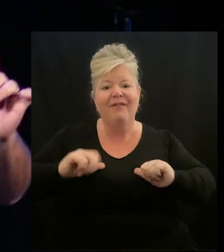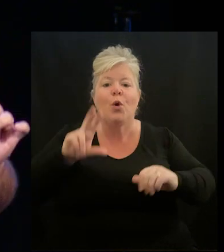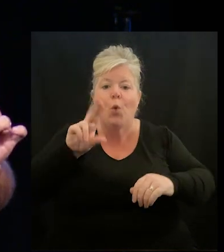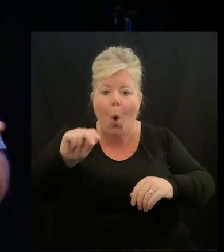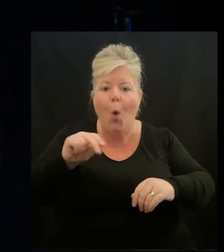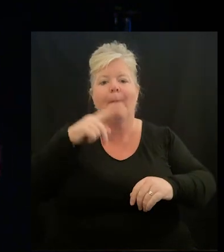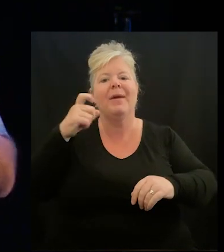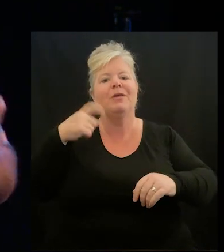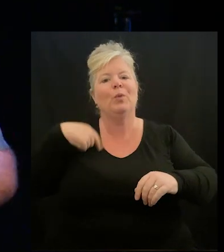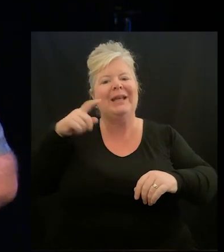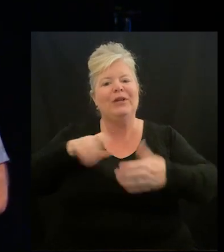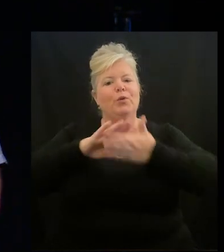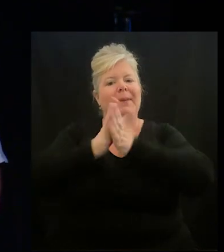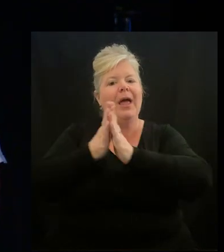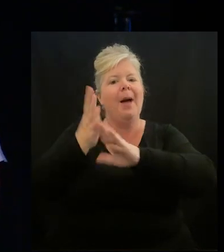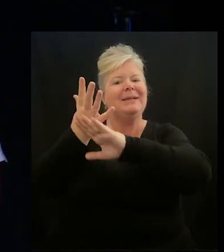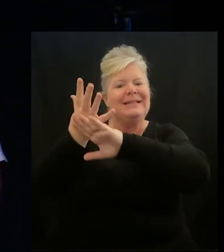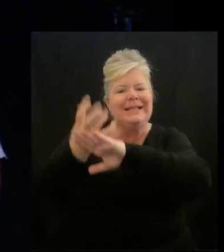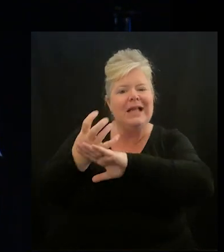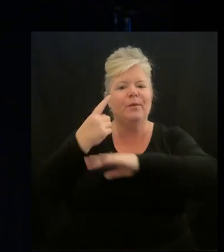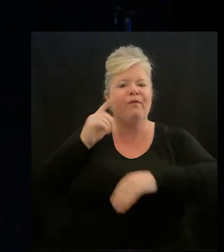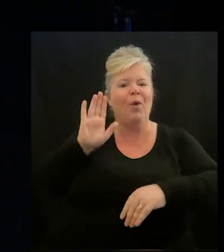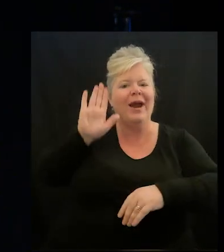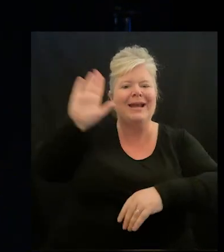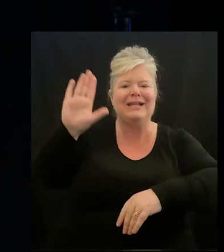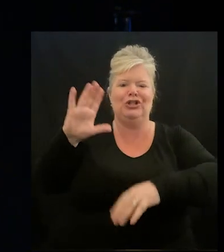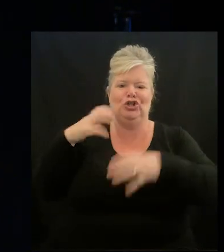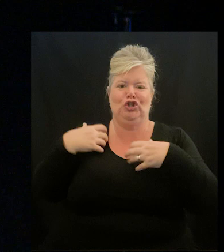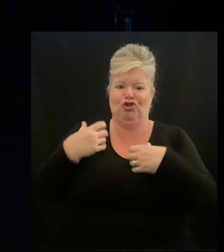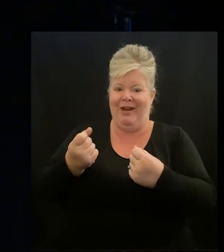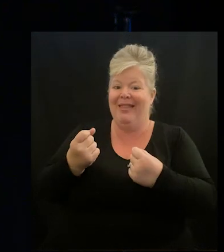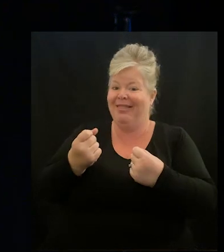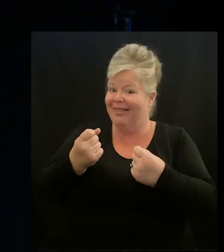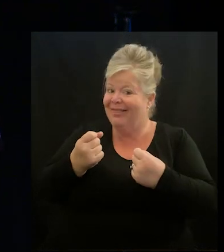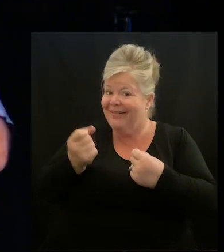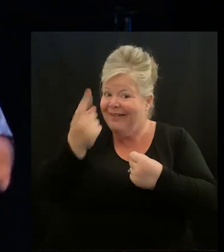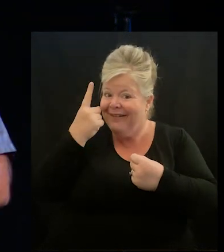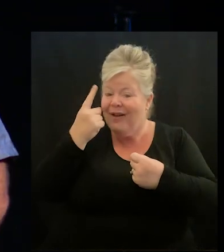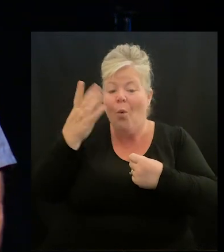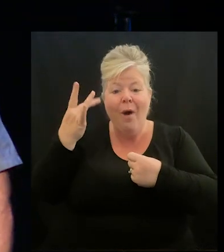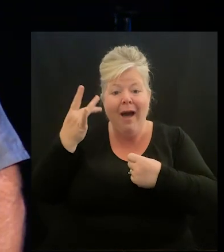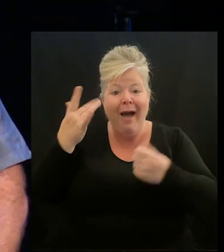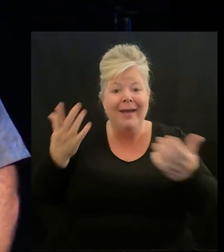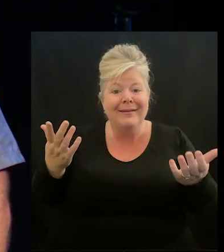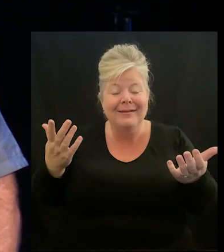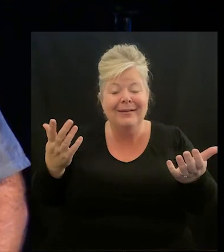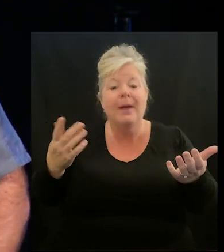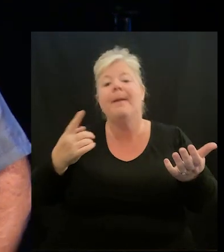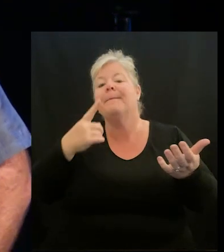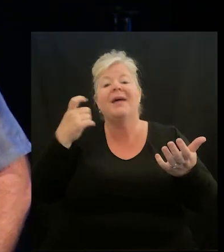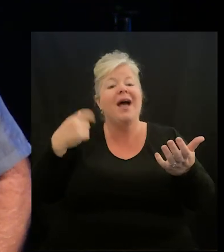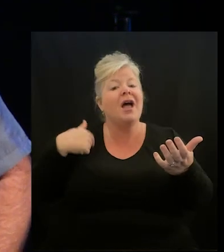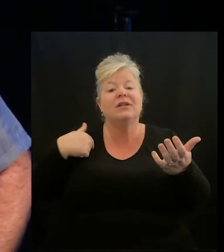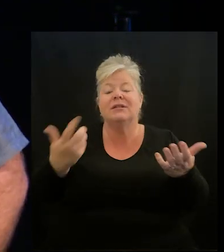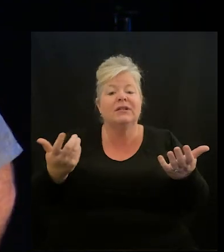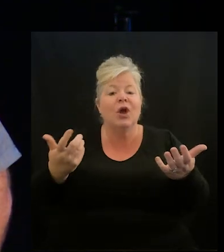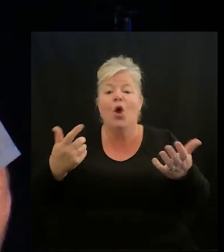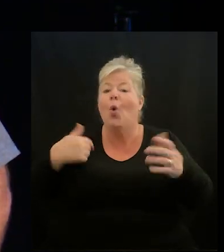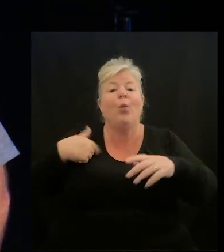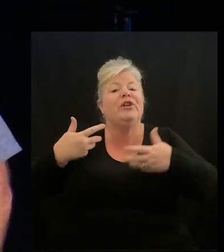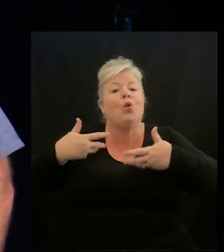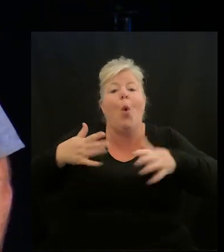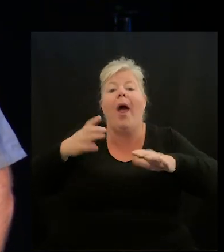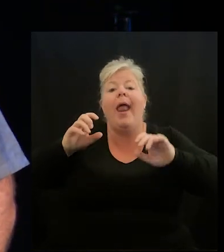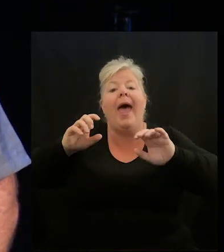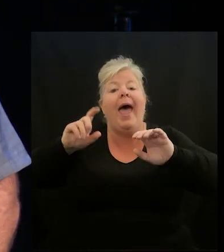his strength. So don't buy into this myth that God doesn't give us more than we can bear, because then that would give us the ability to